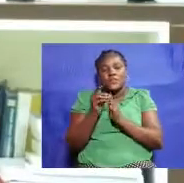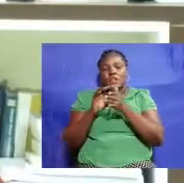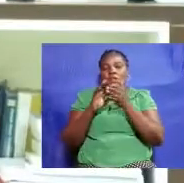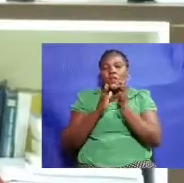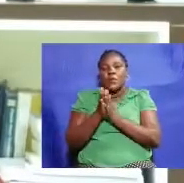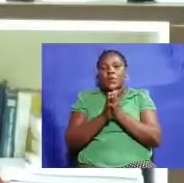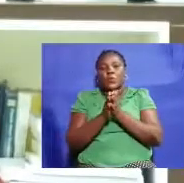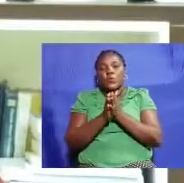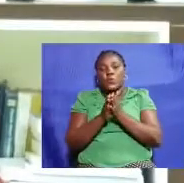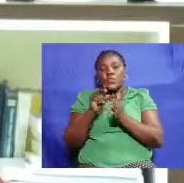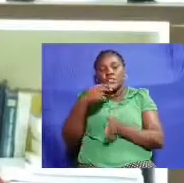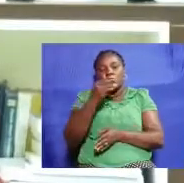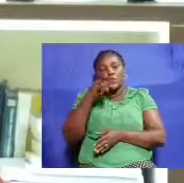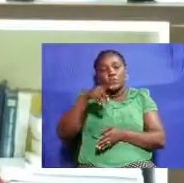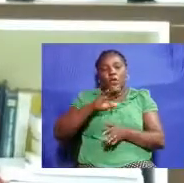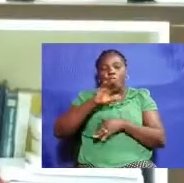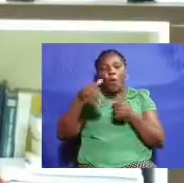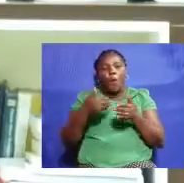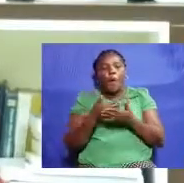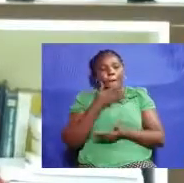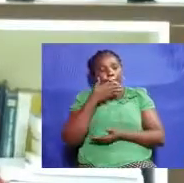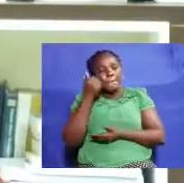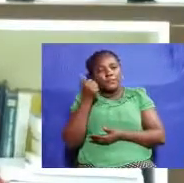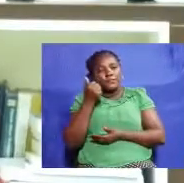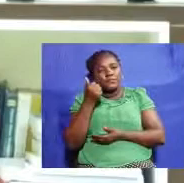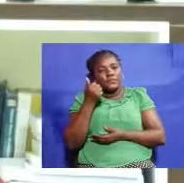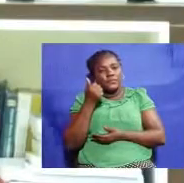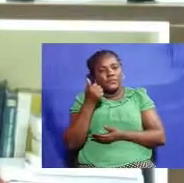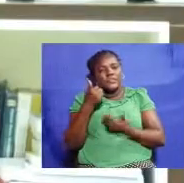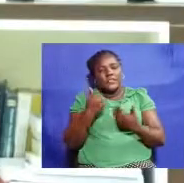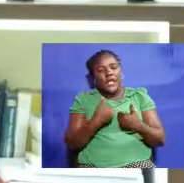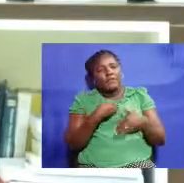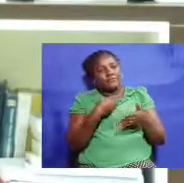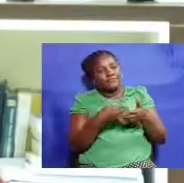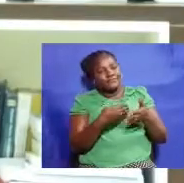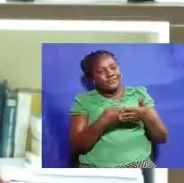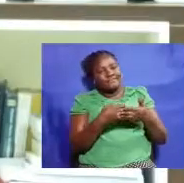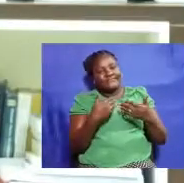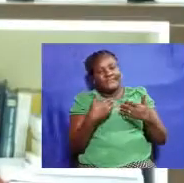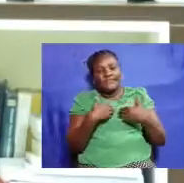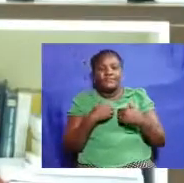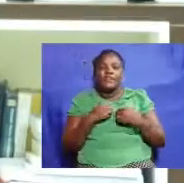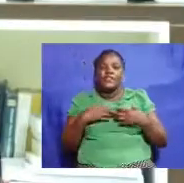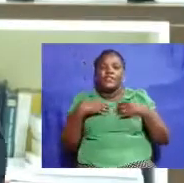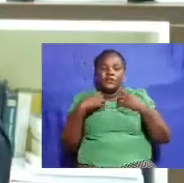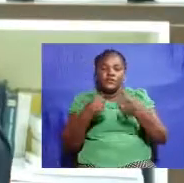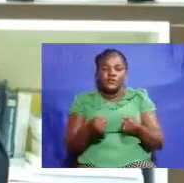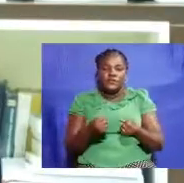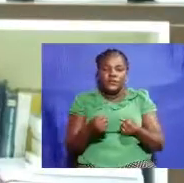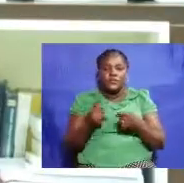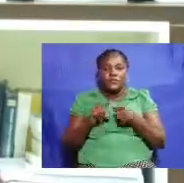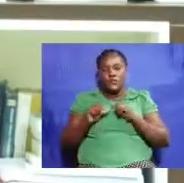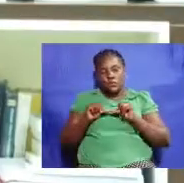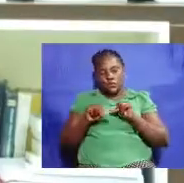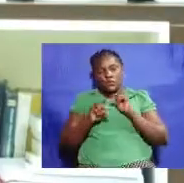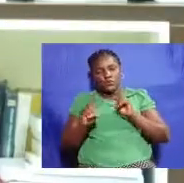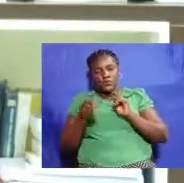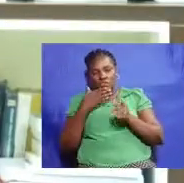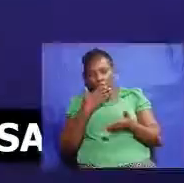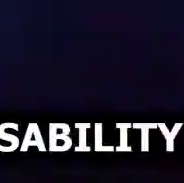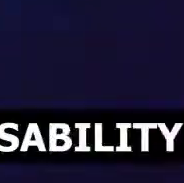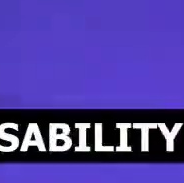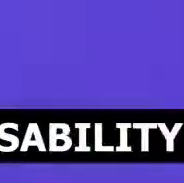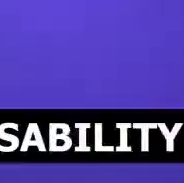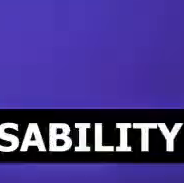H4P all the best and hope that they will raise resources, they will have all the strength and the energy to continue to do the good work that they are